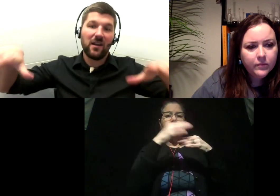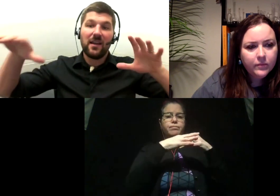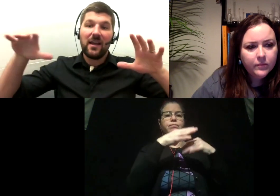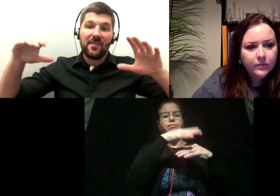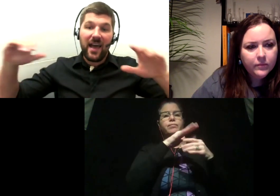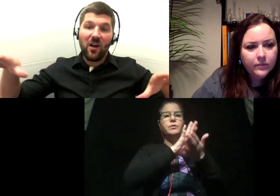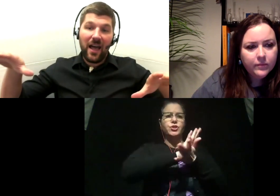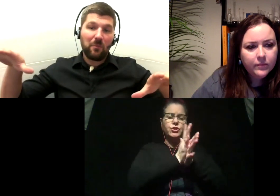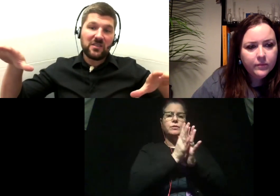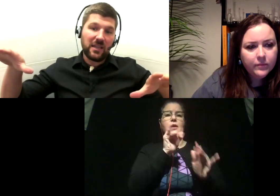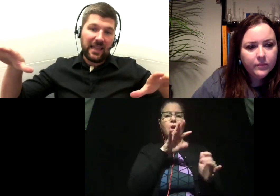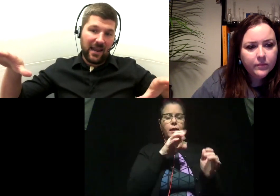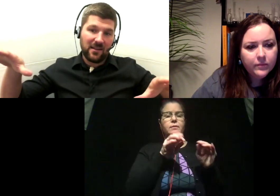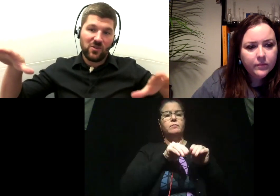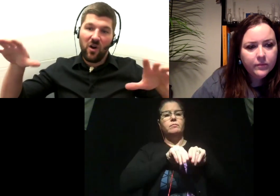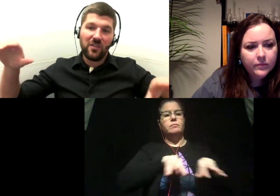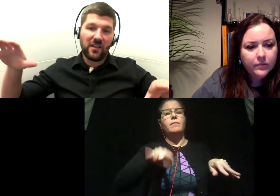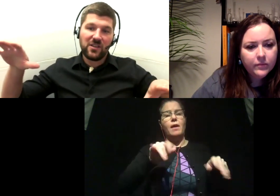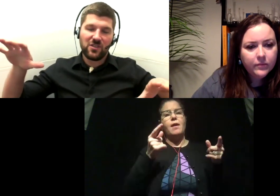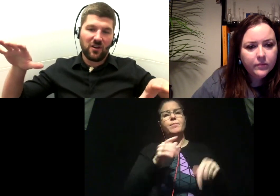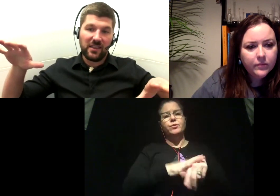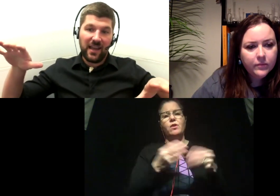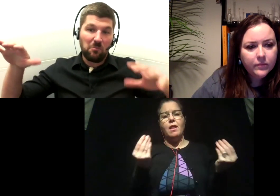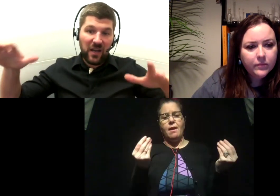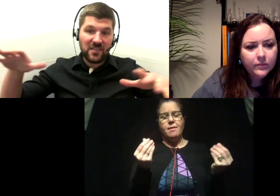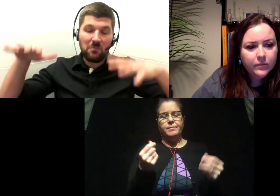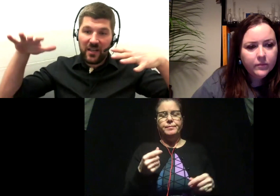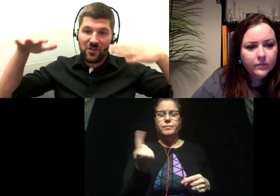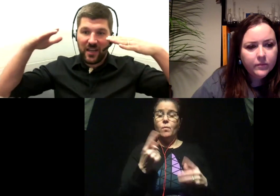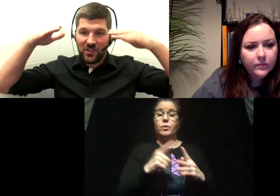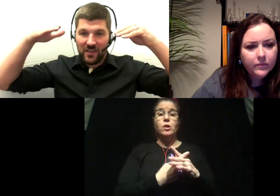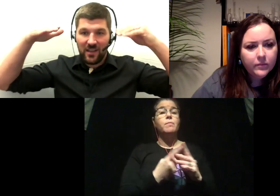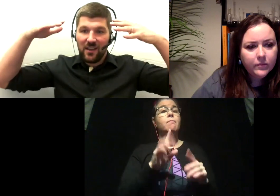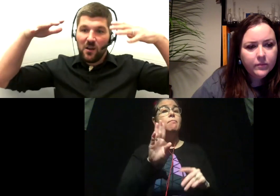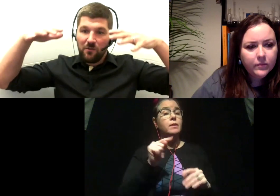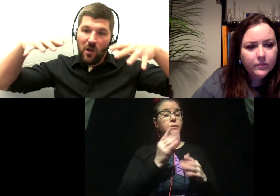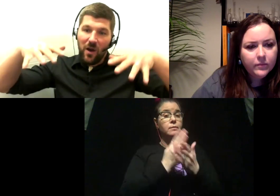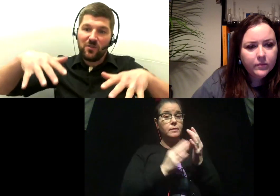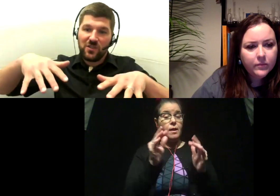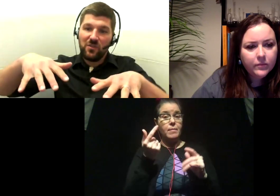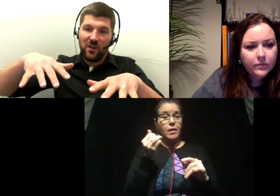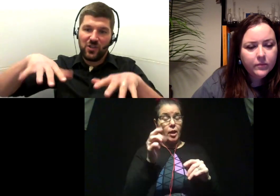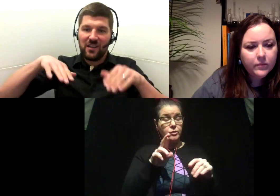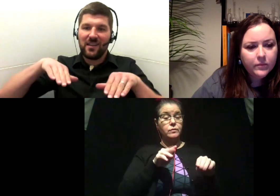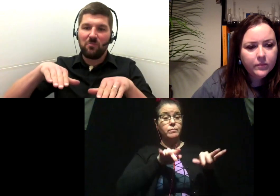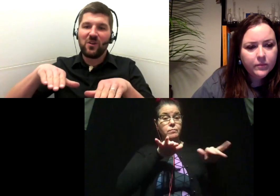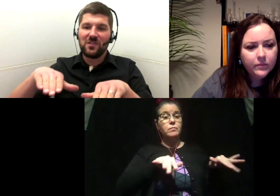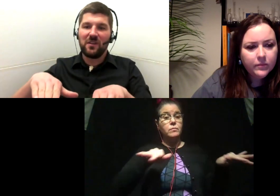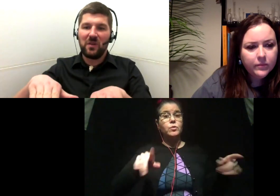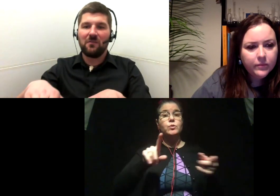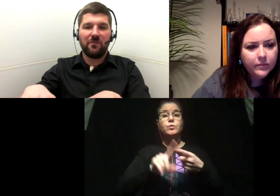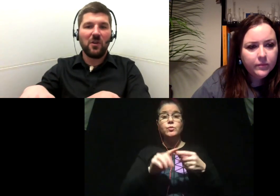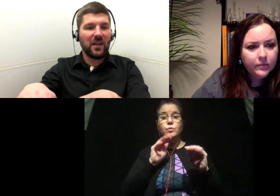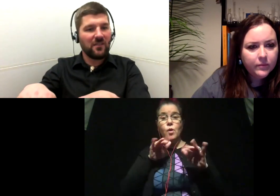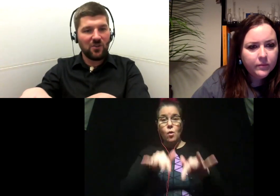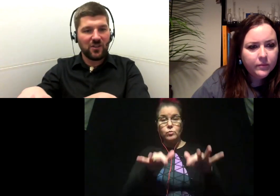out. That all happens on land. So all the glaciers start on land, but some glaciers actually flow out to the ocean, and then parts of it